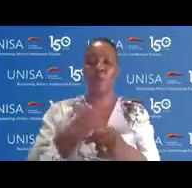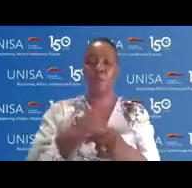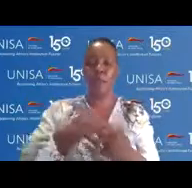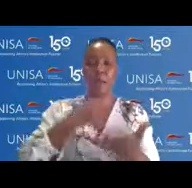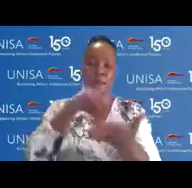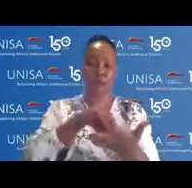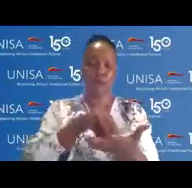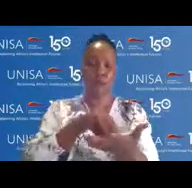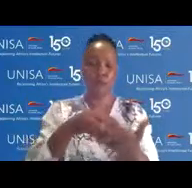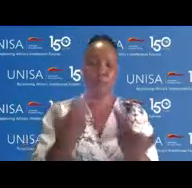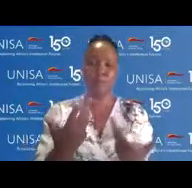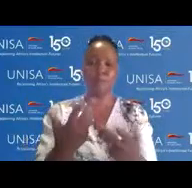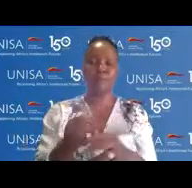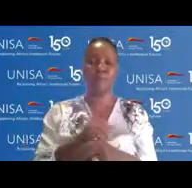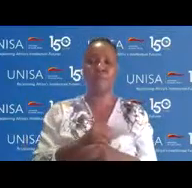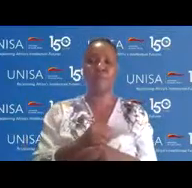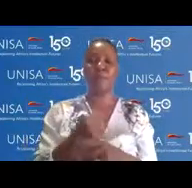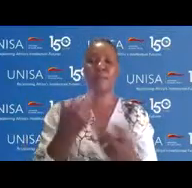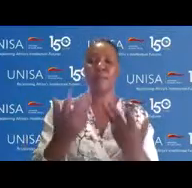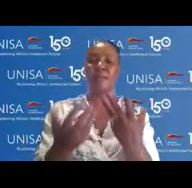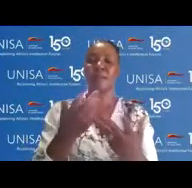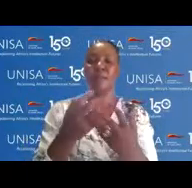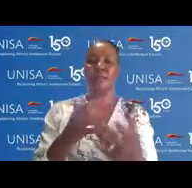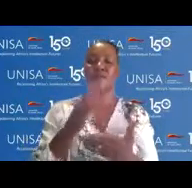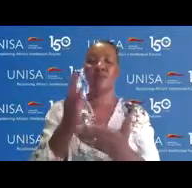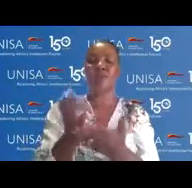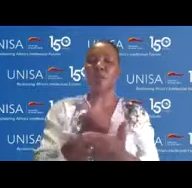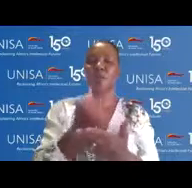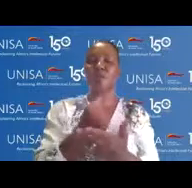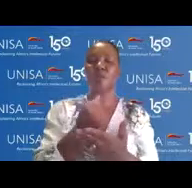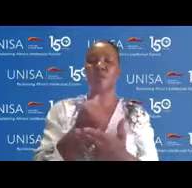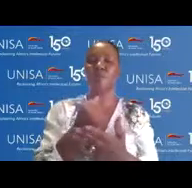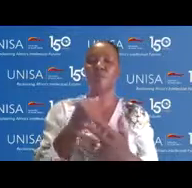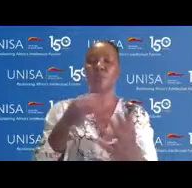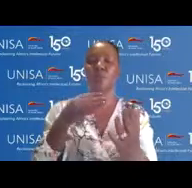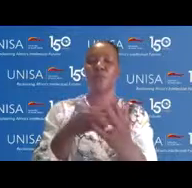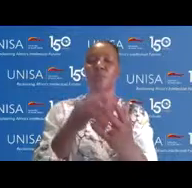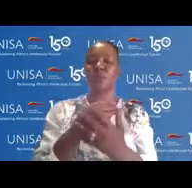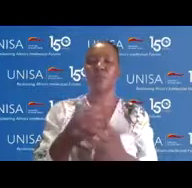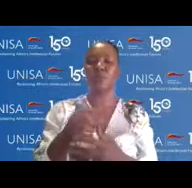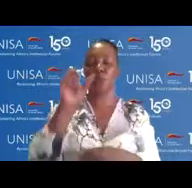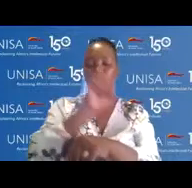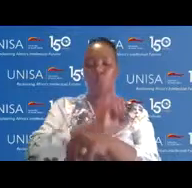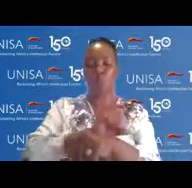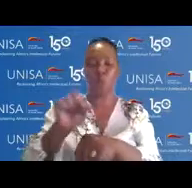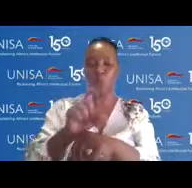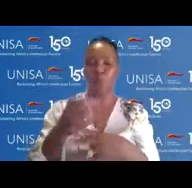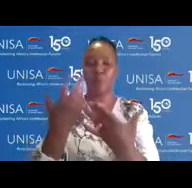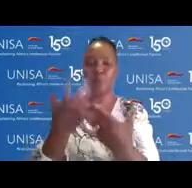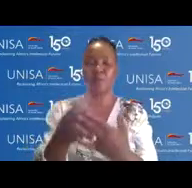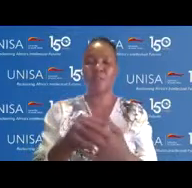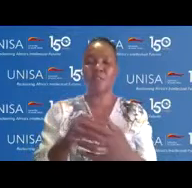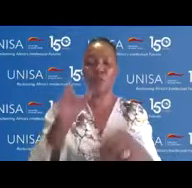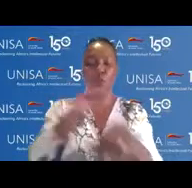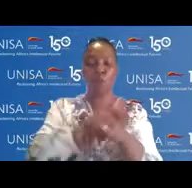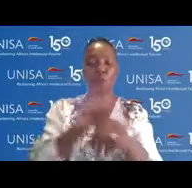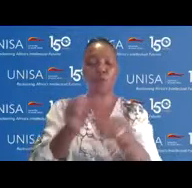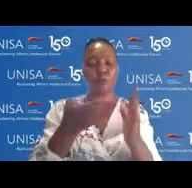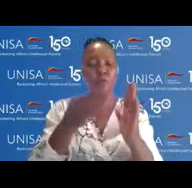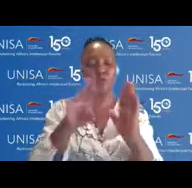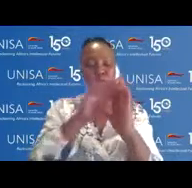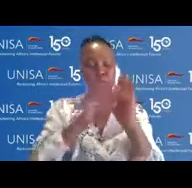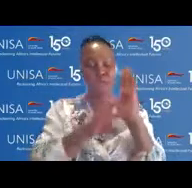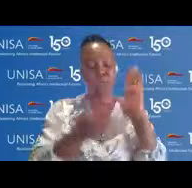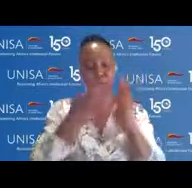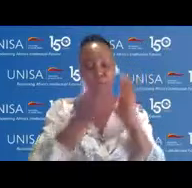to navigate, it will usually take you first to your courses. So this is the courses that you're already enrolled for. So it is